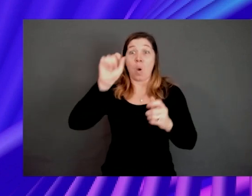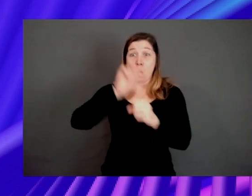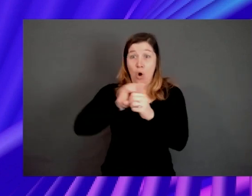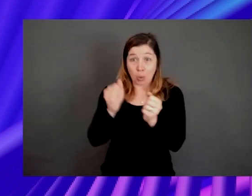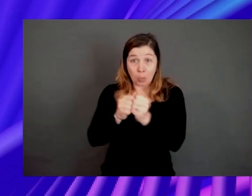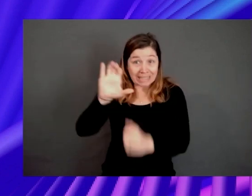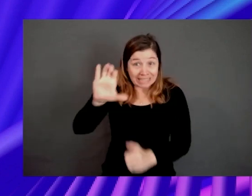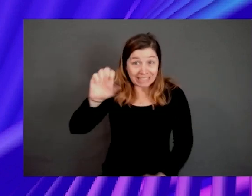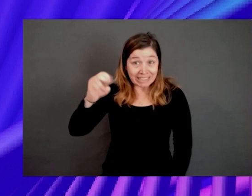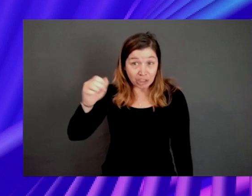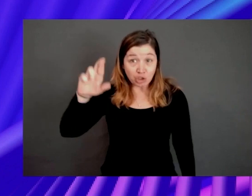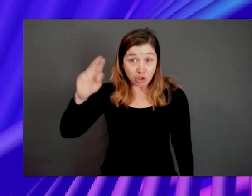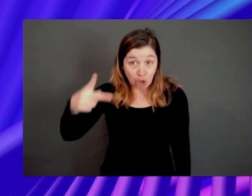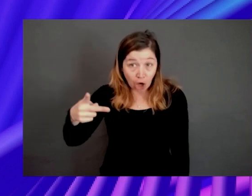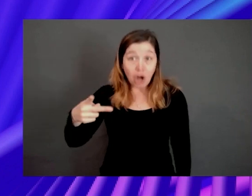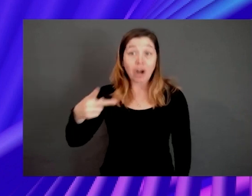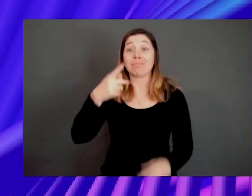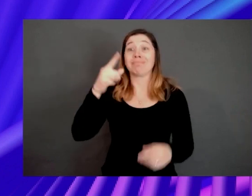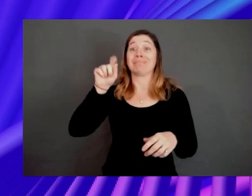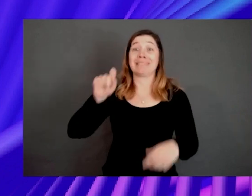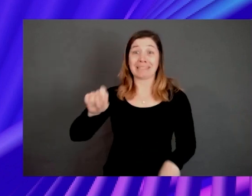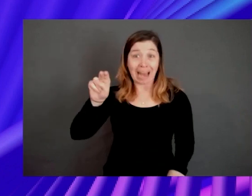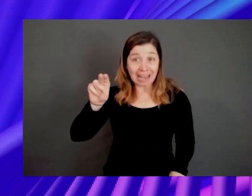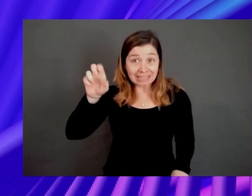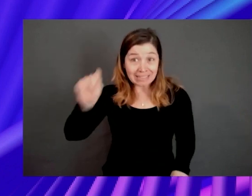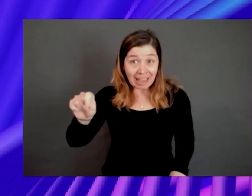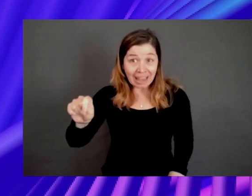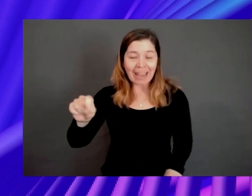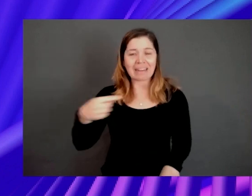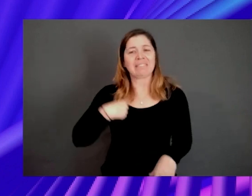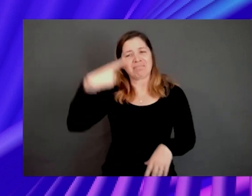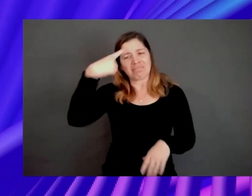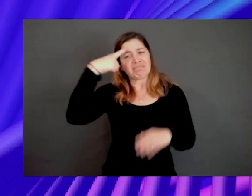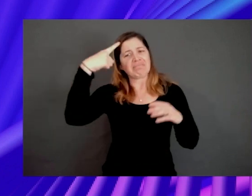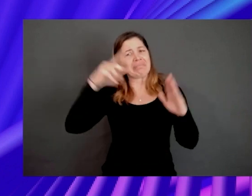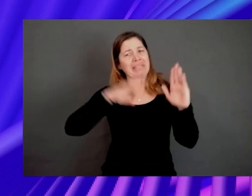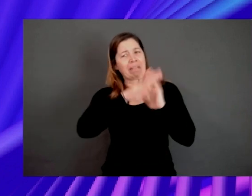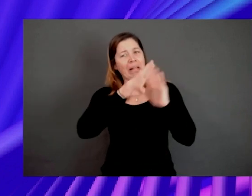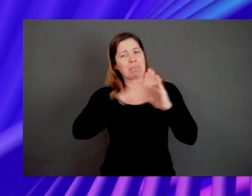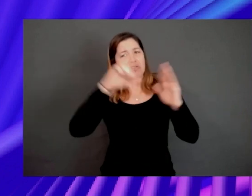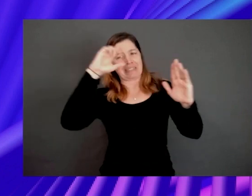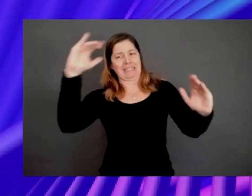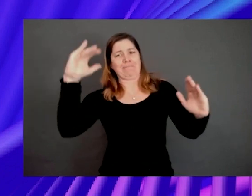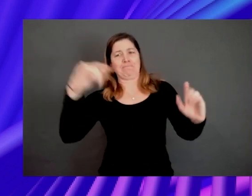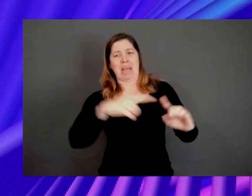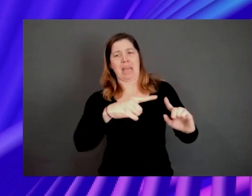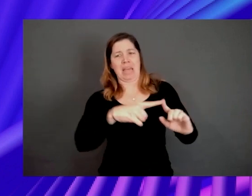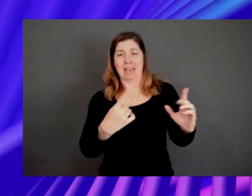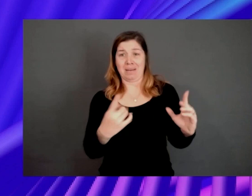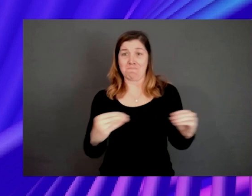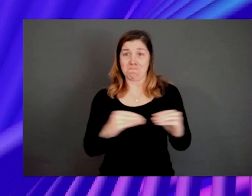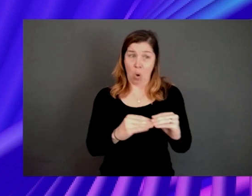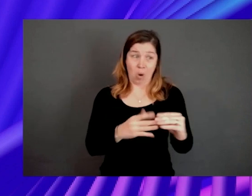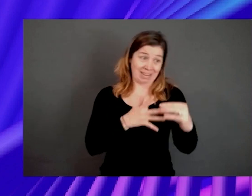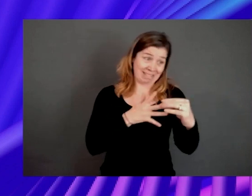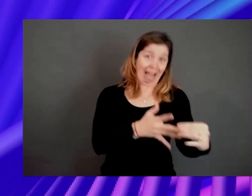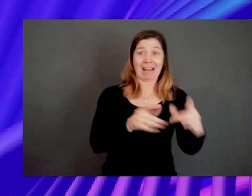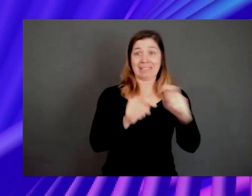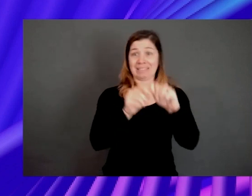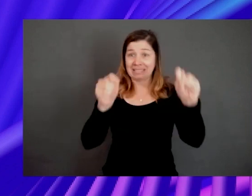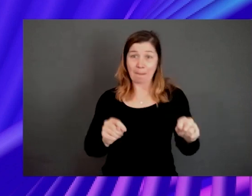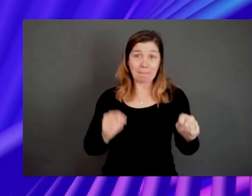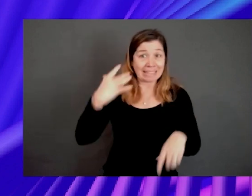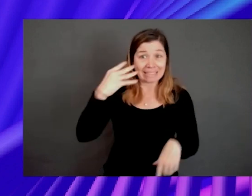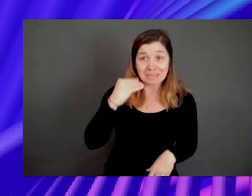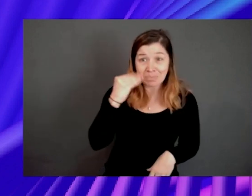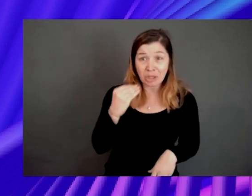.NET, I think there's an expectation from developers as well for more of a guided, templated experience too. Does that come